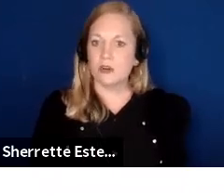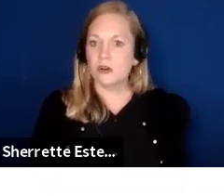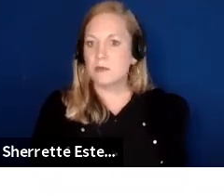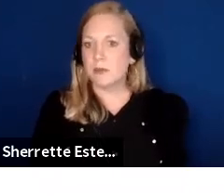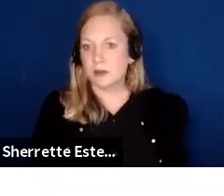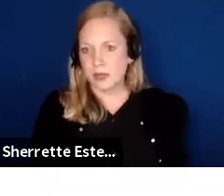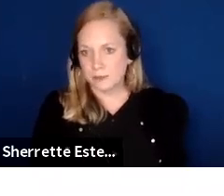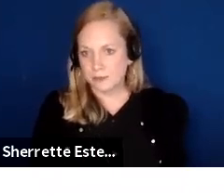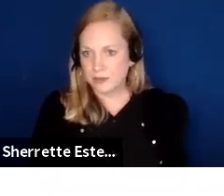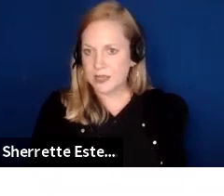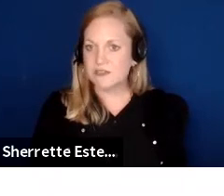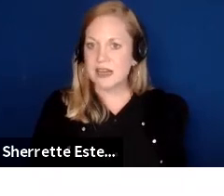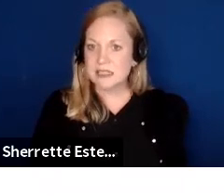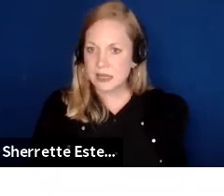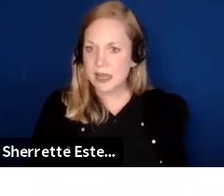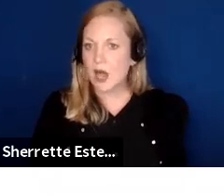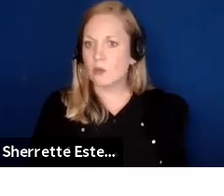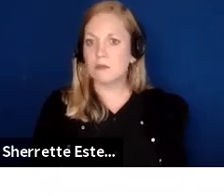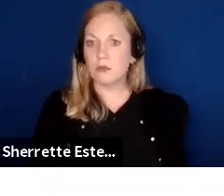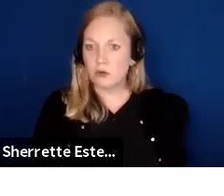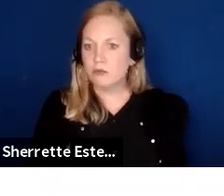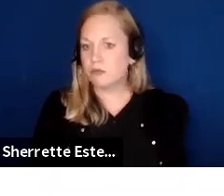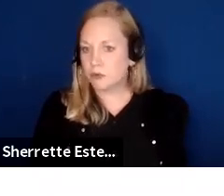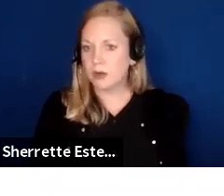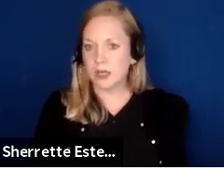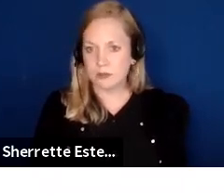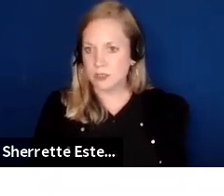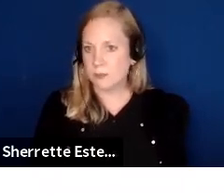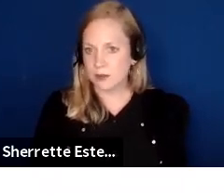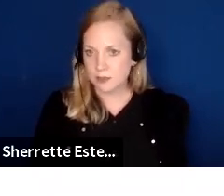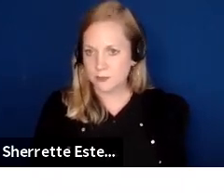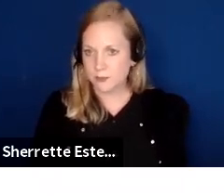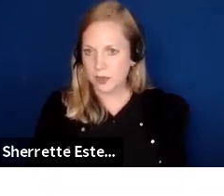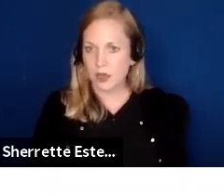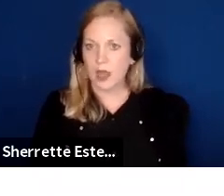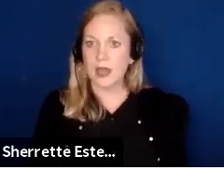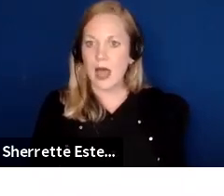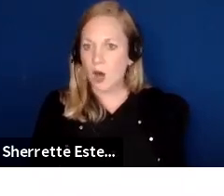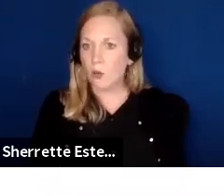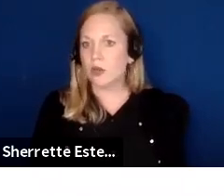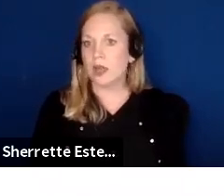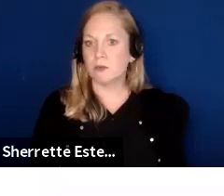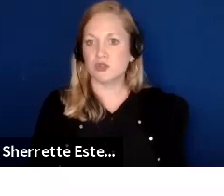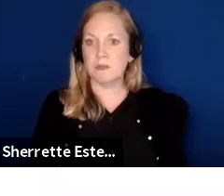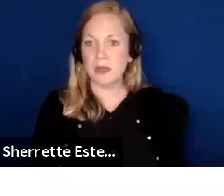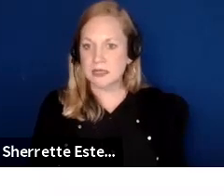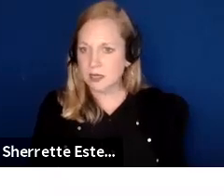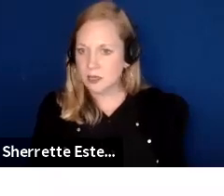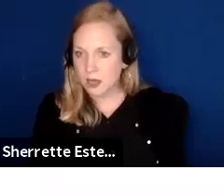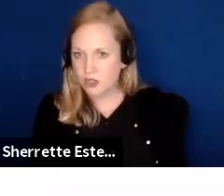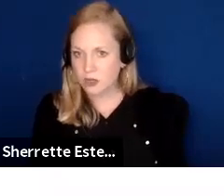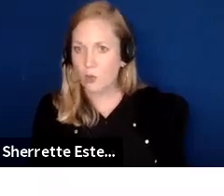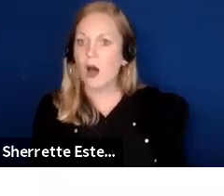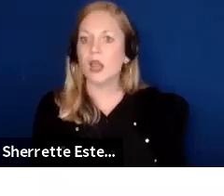And third, mobility. It's fascinating how we move through a given space and how we are able to